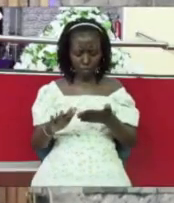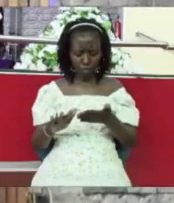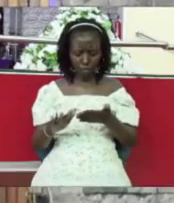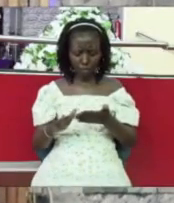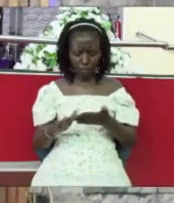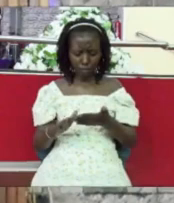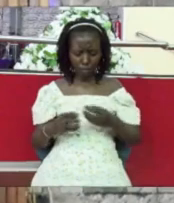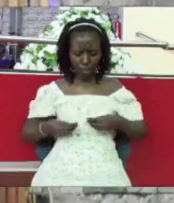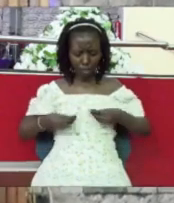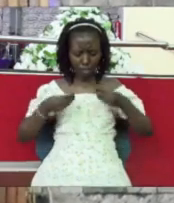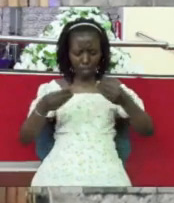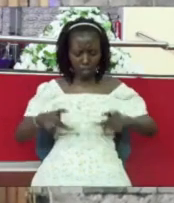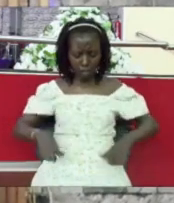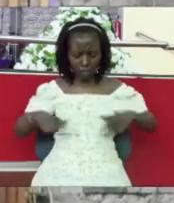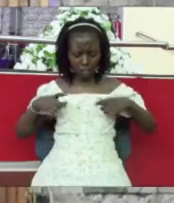I give my life to you.